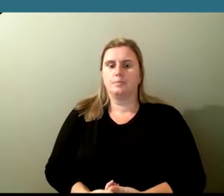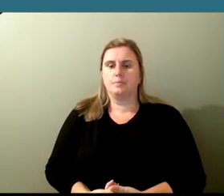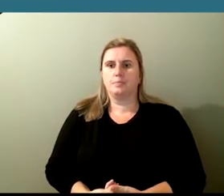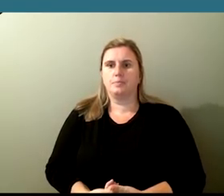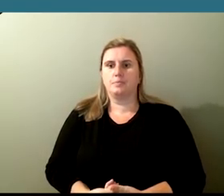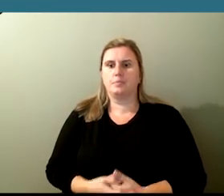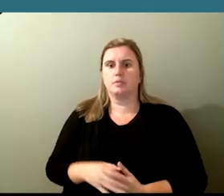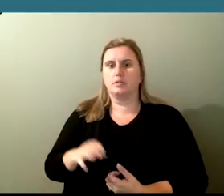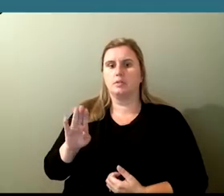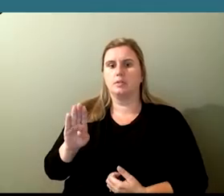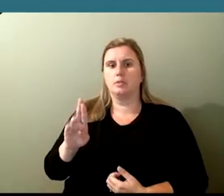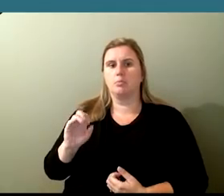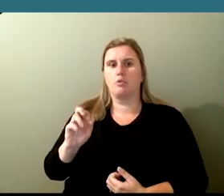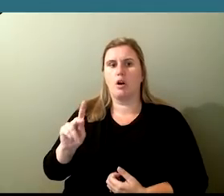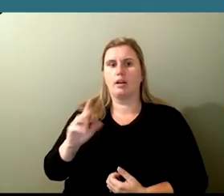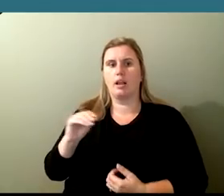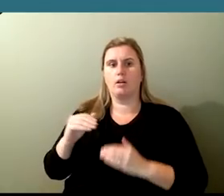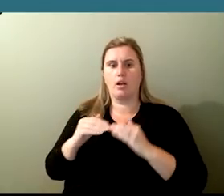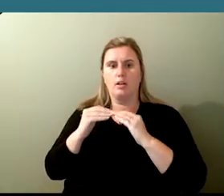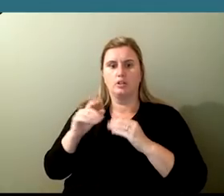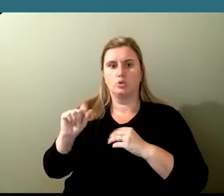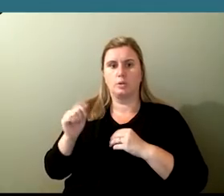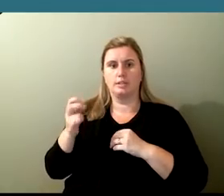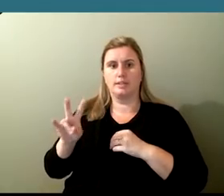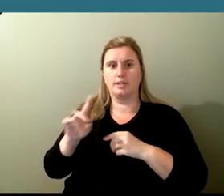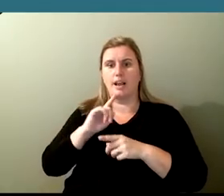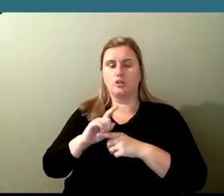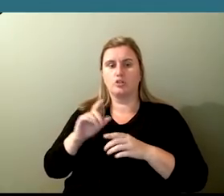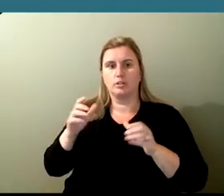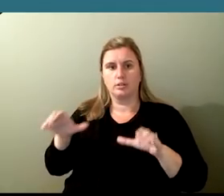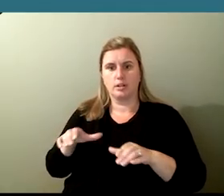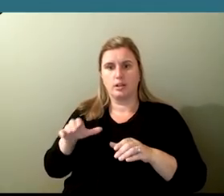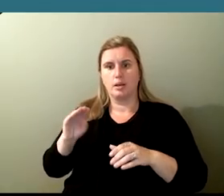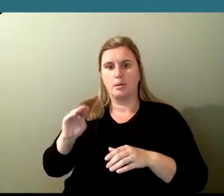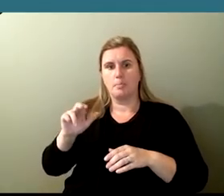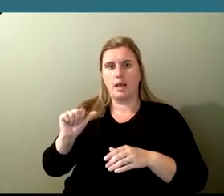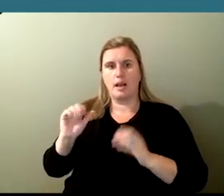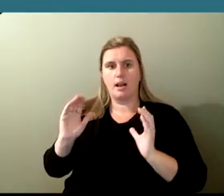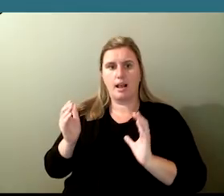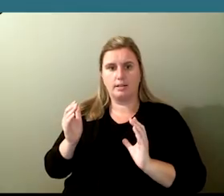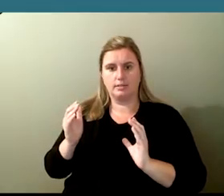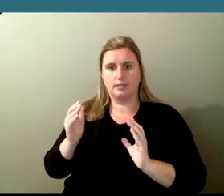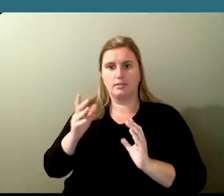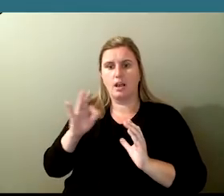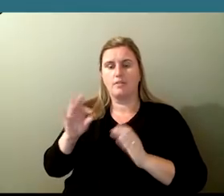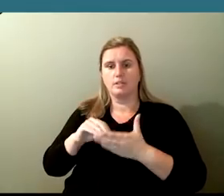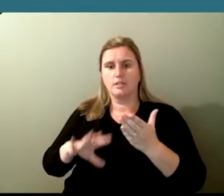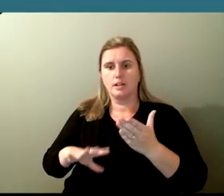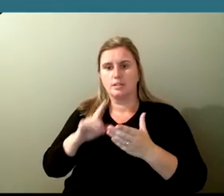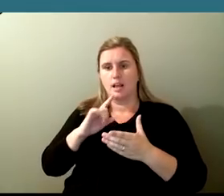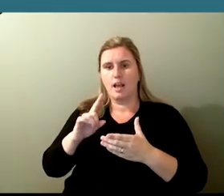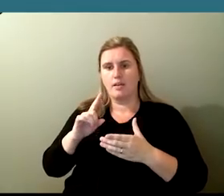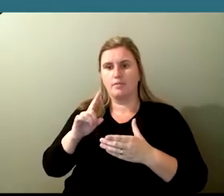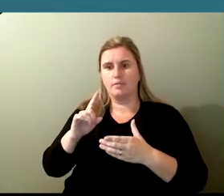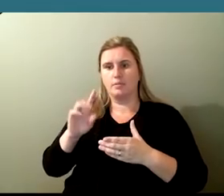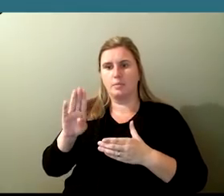Brock and colleagues in 2017 actually conducted a meta-analysis of studies that evaluated